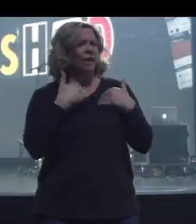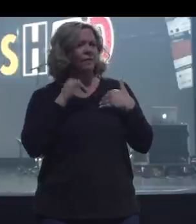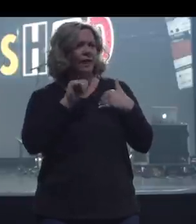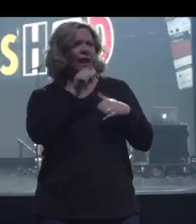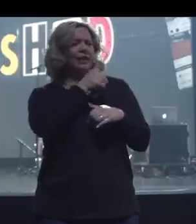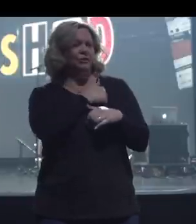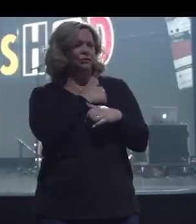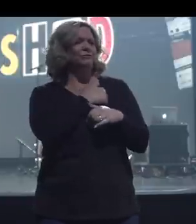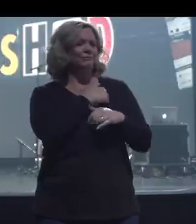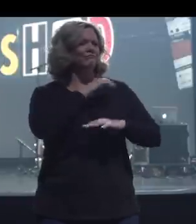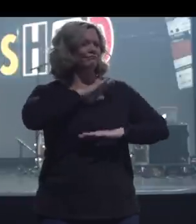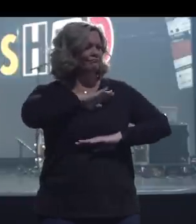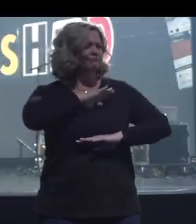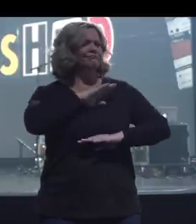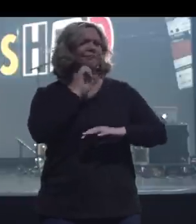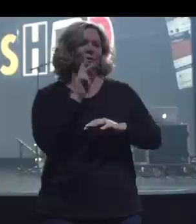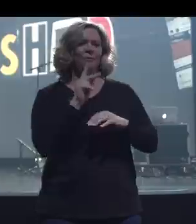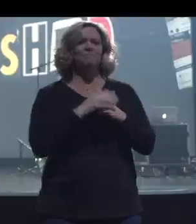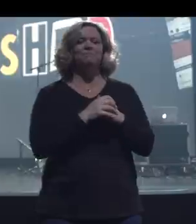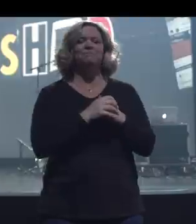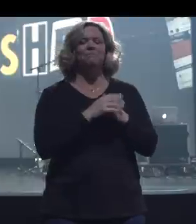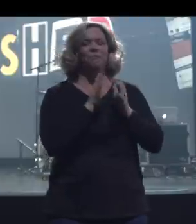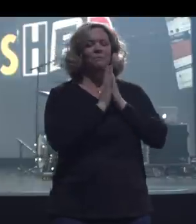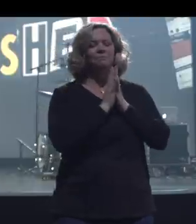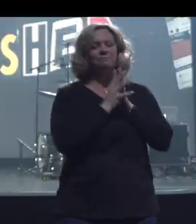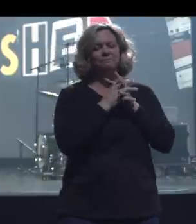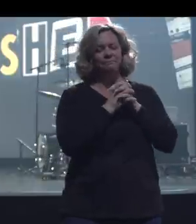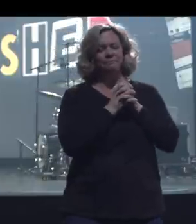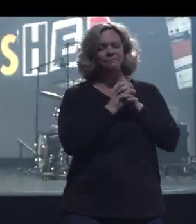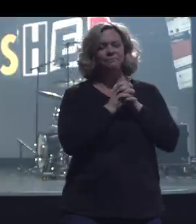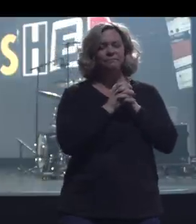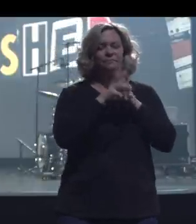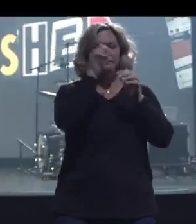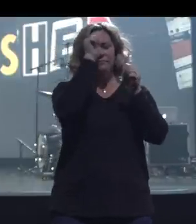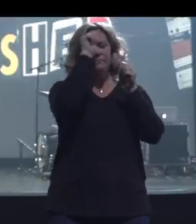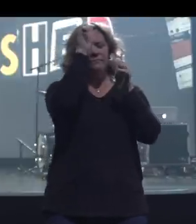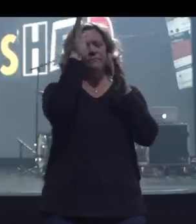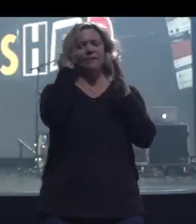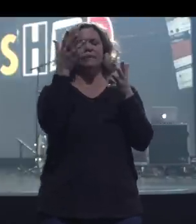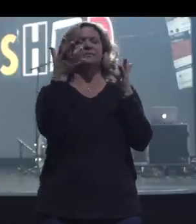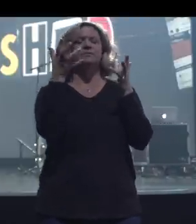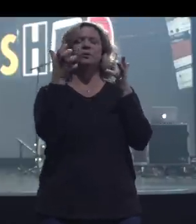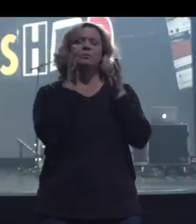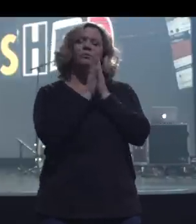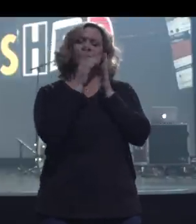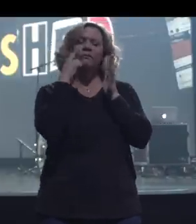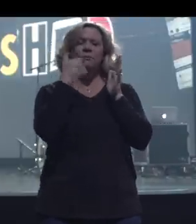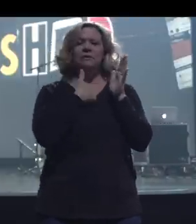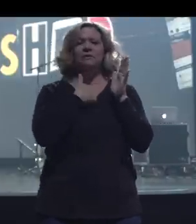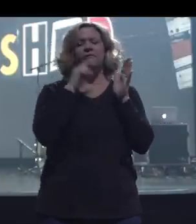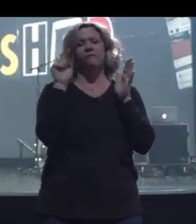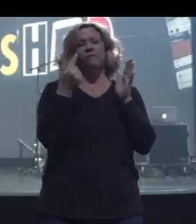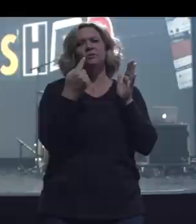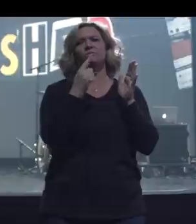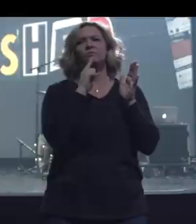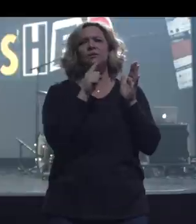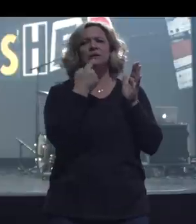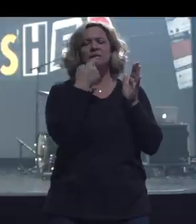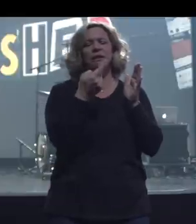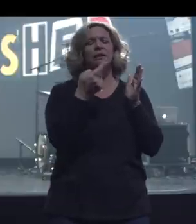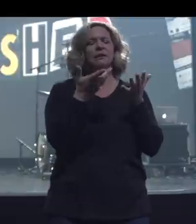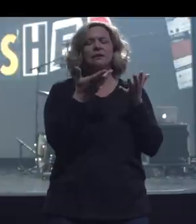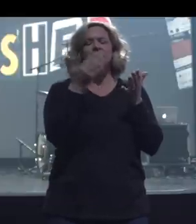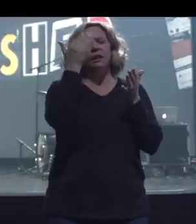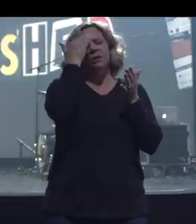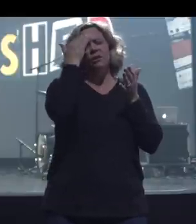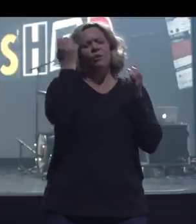put these actions into place. Let me pray for you. Father, I want to just pray for myself first and just say, man, I just know,